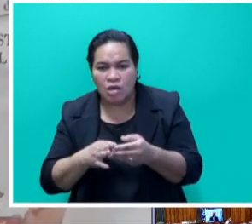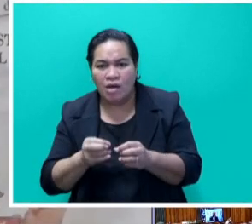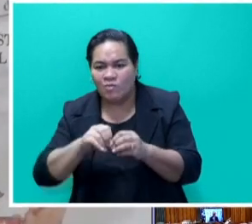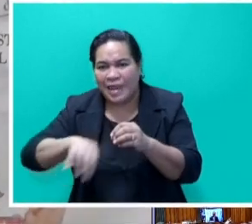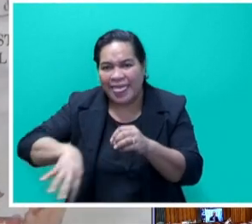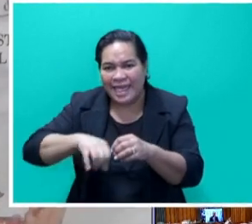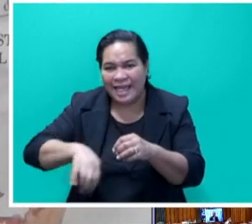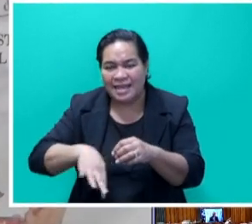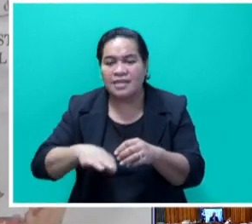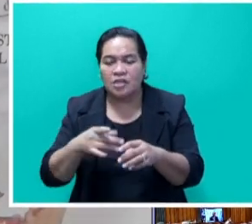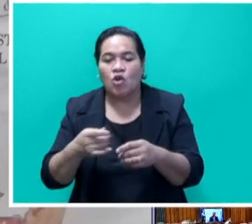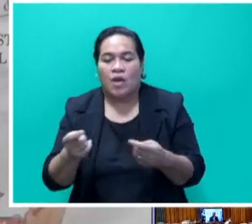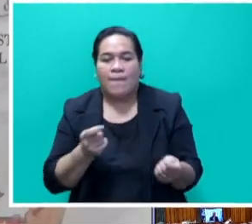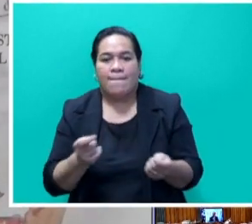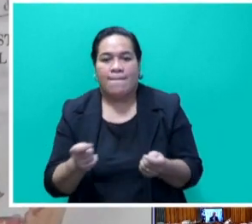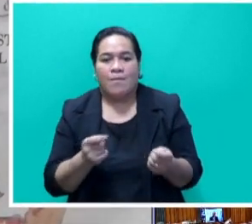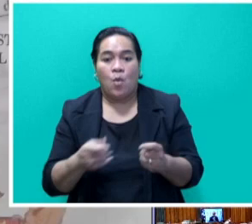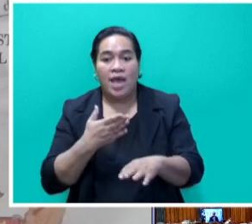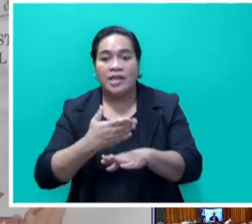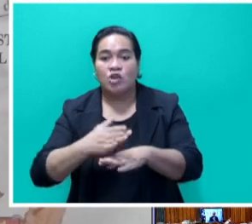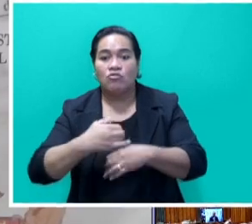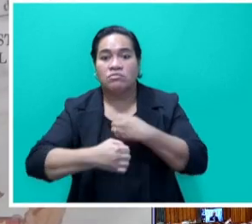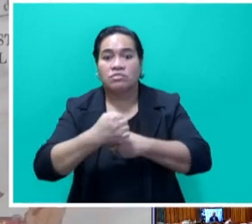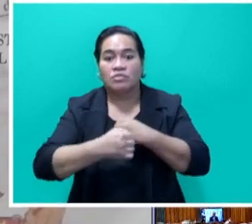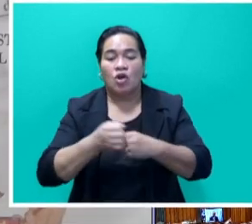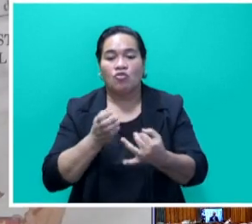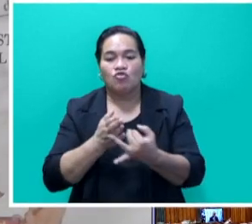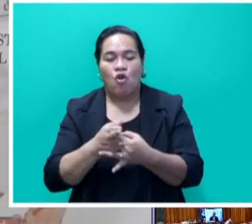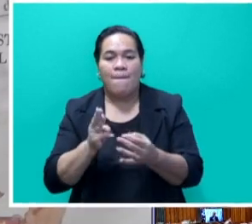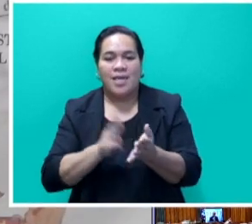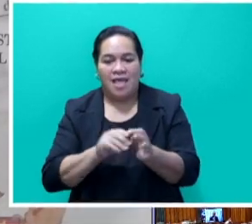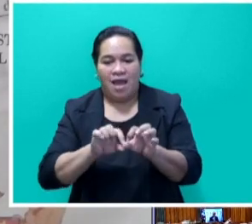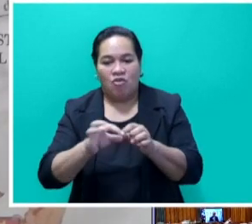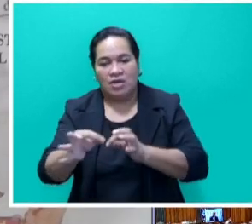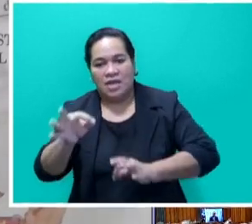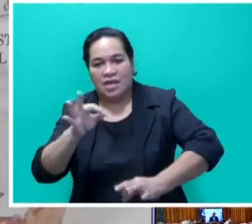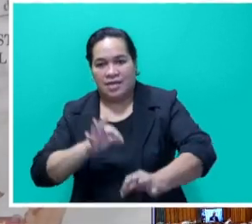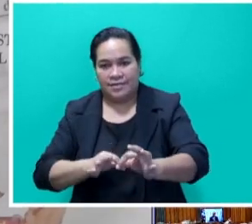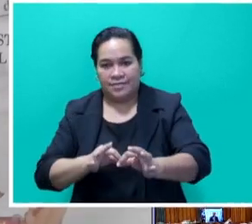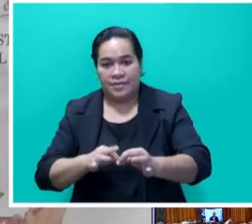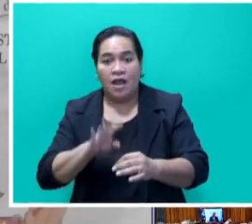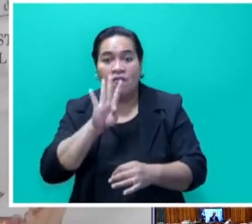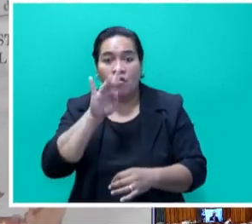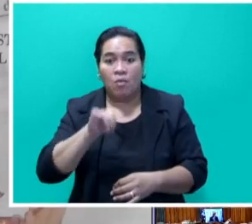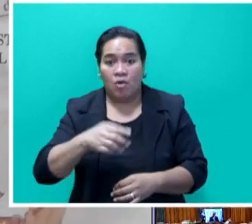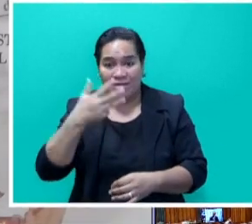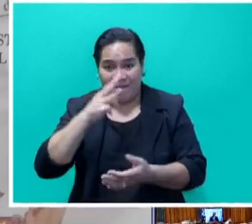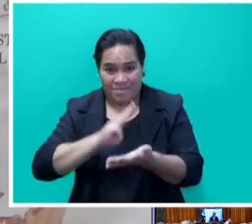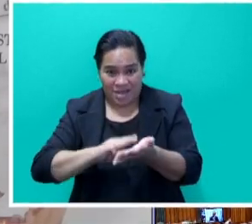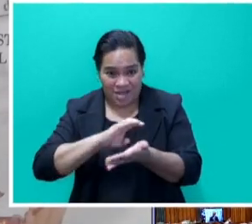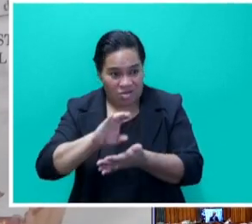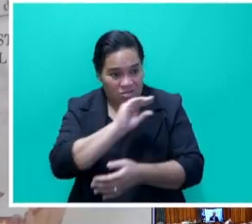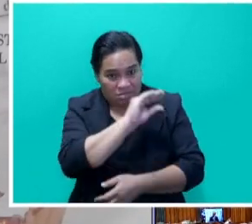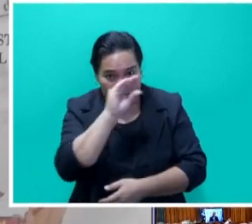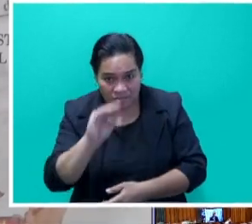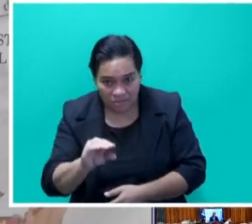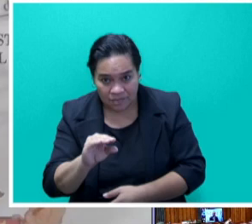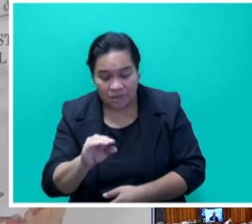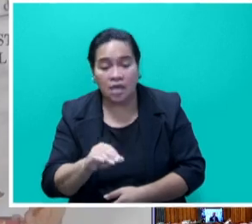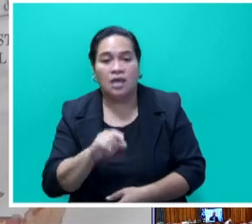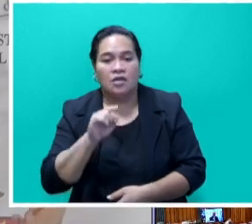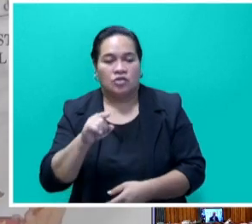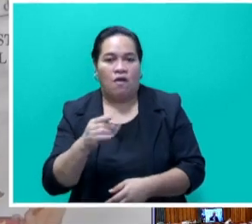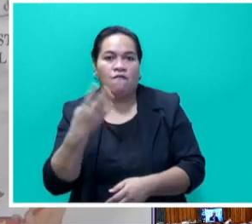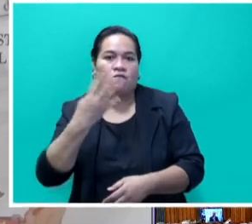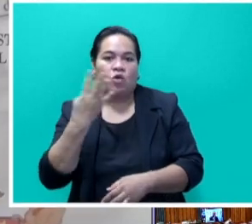and increase revenue generation through meter replacement programs. $4.49 million has been received for 40 new rural projects